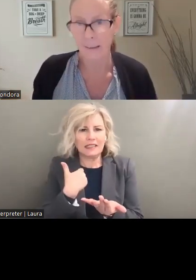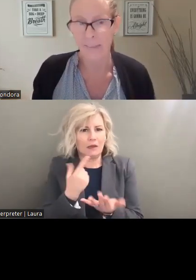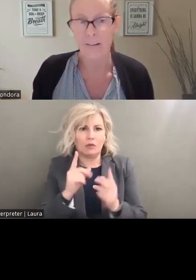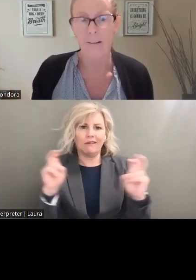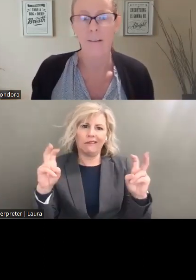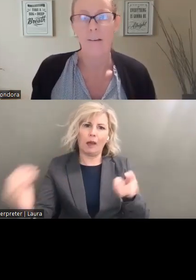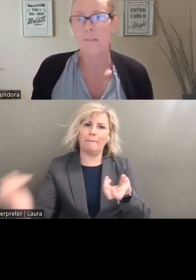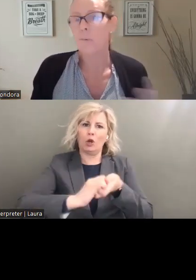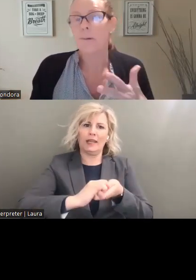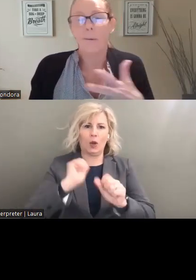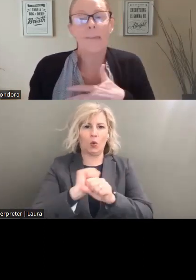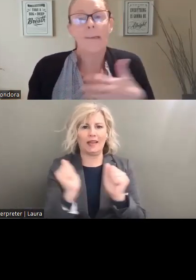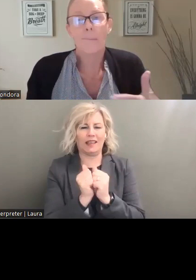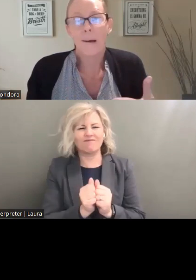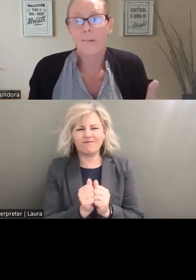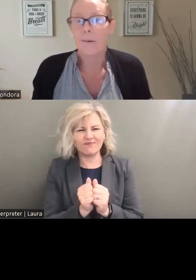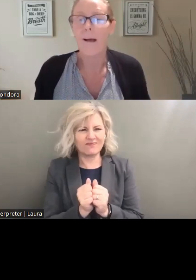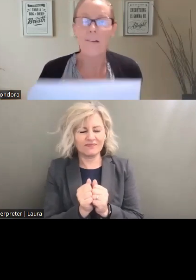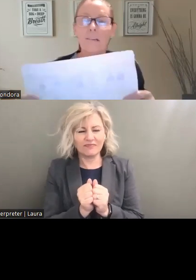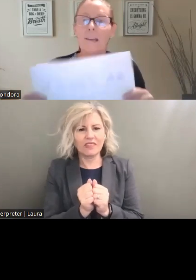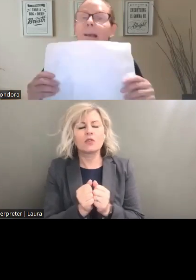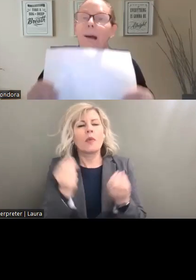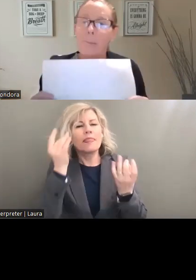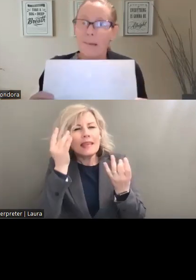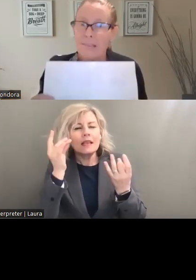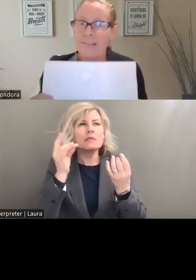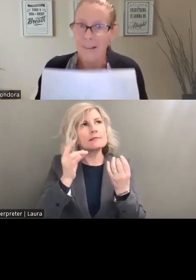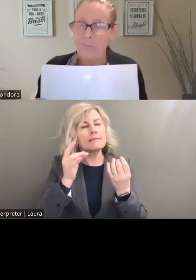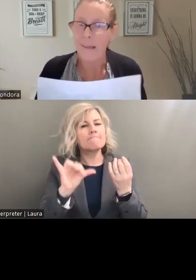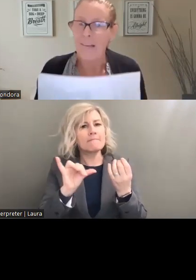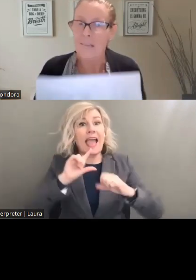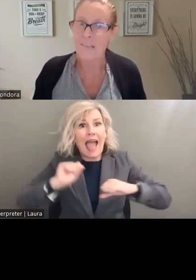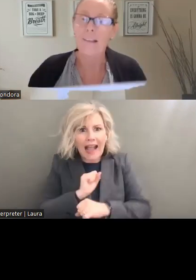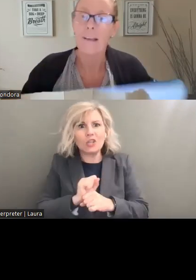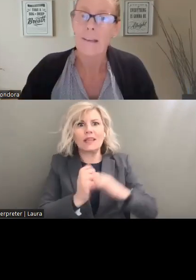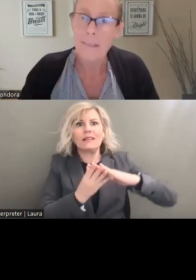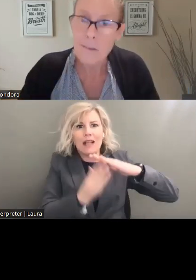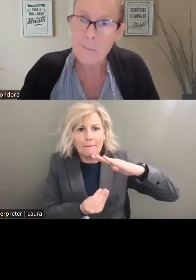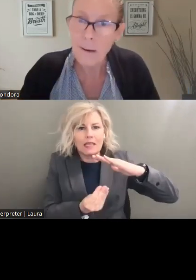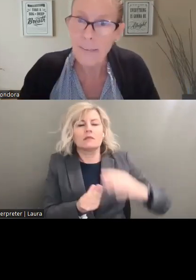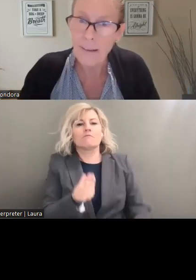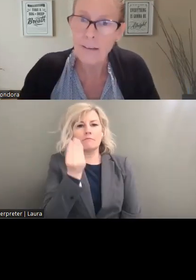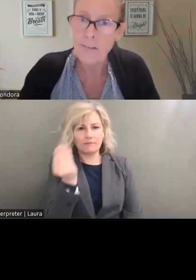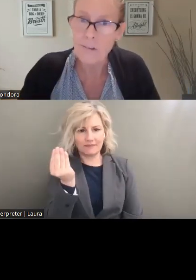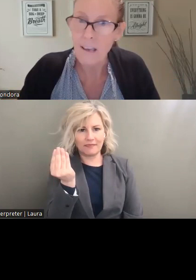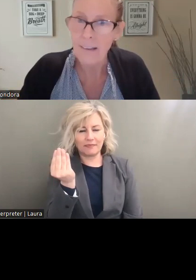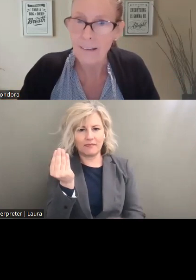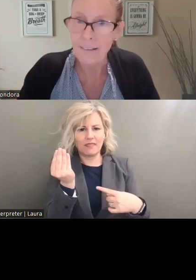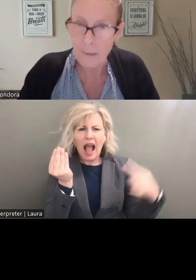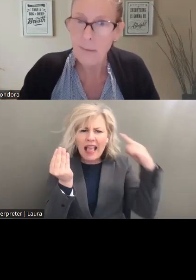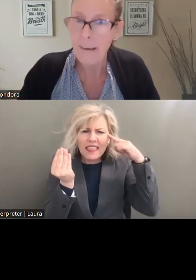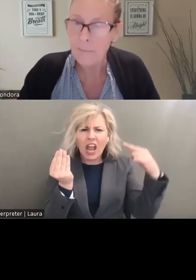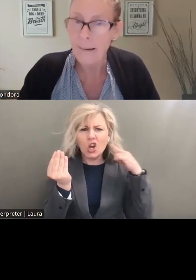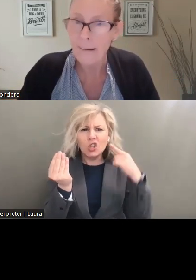partnering together. So, thinking about, actually taking copies of plans and saying, this is what I think I heard you